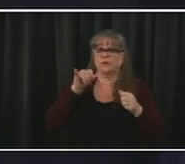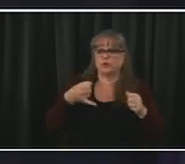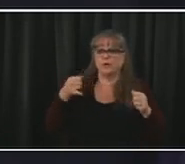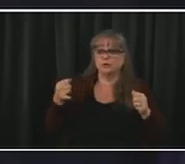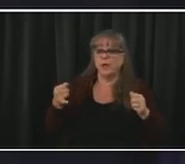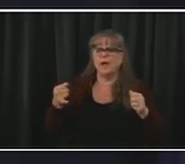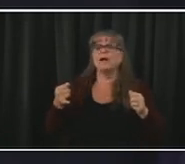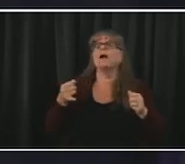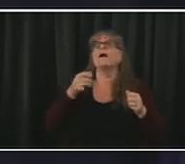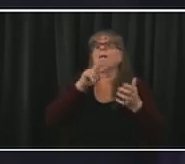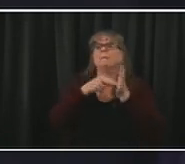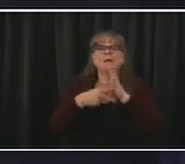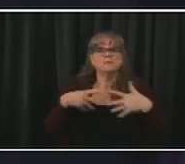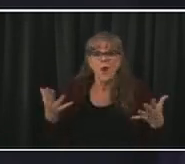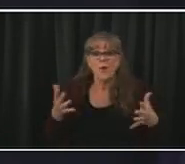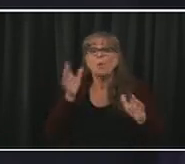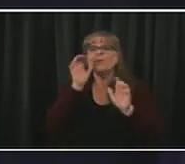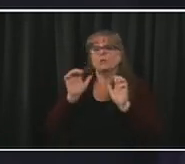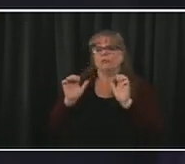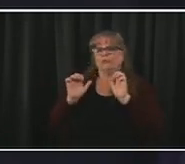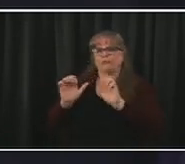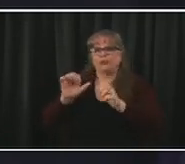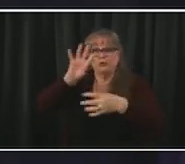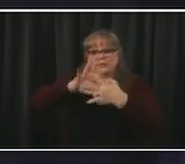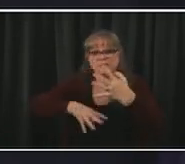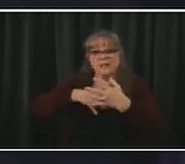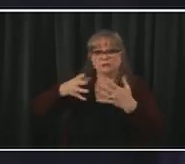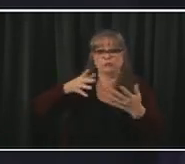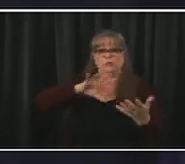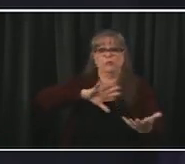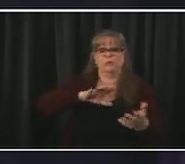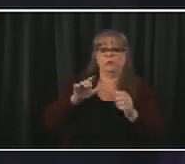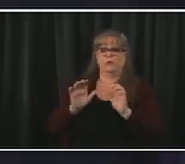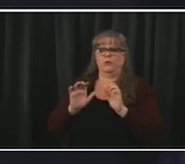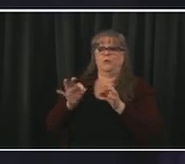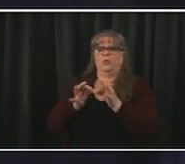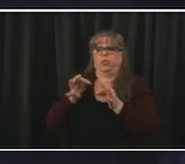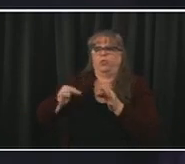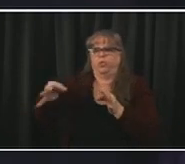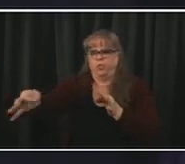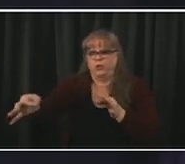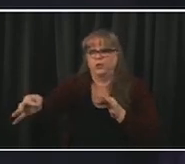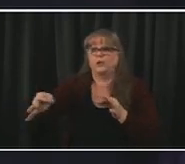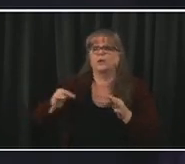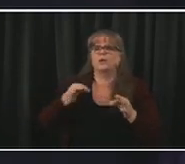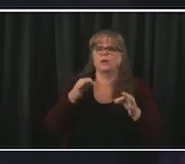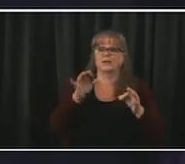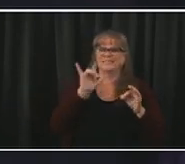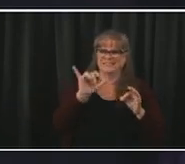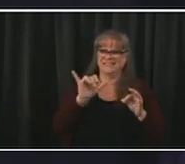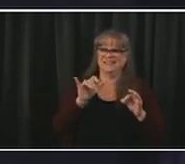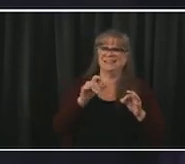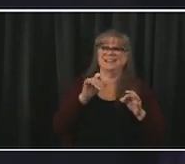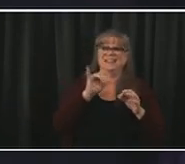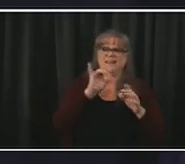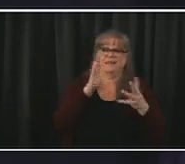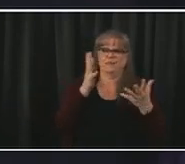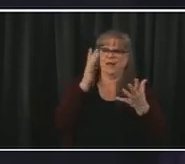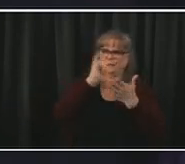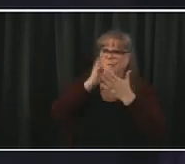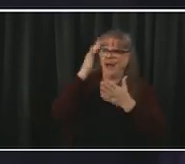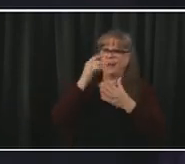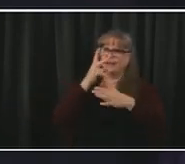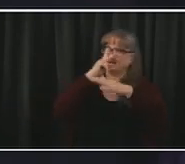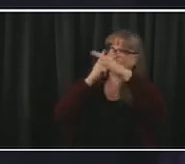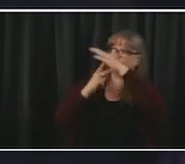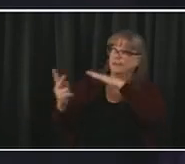back the wrong way. There is both upside and downside in those long-term projections. We don't have a date. That's why I say